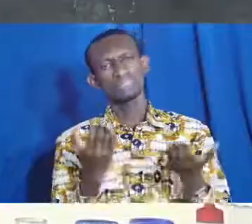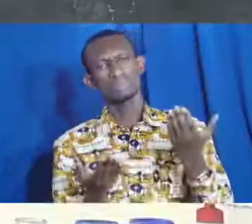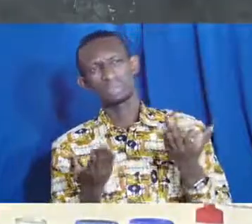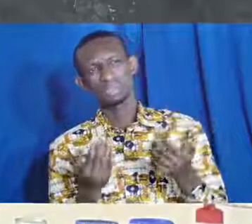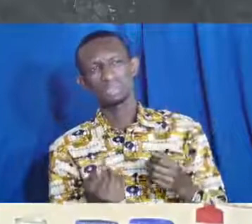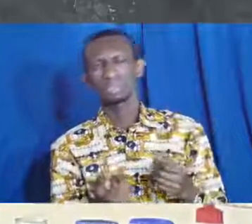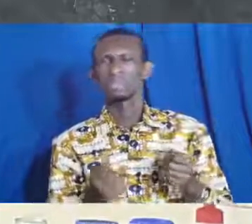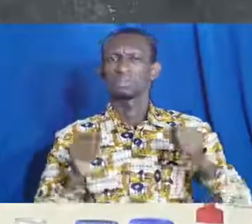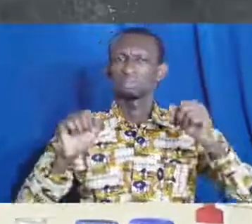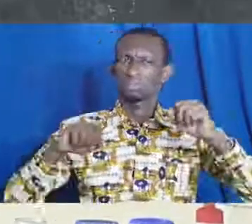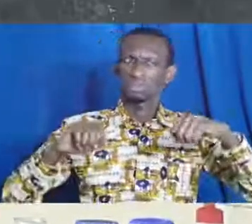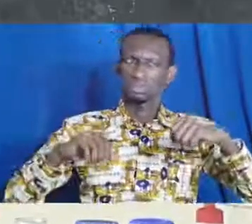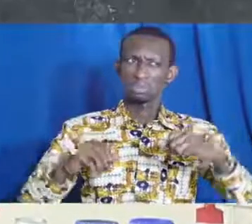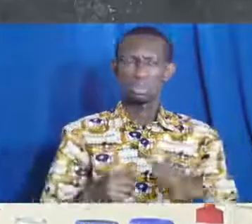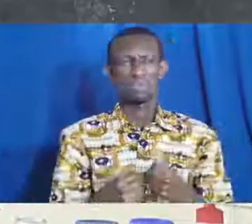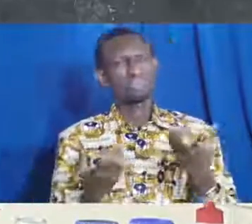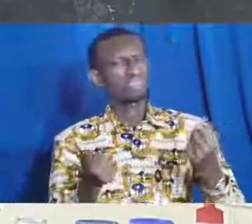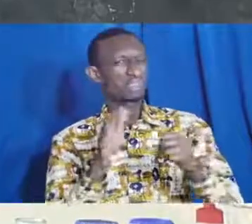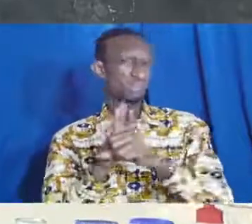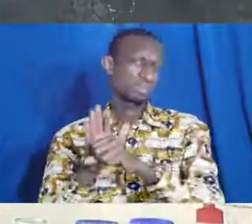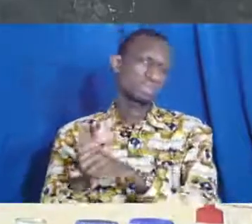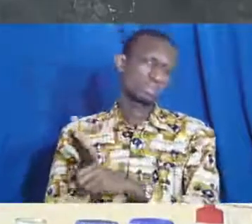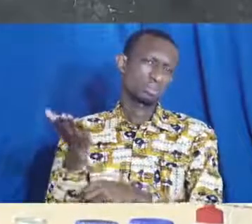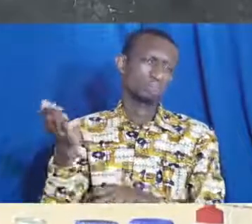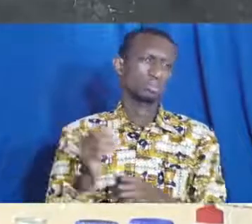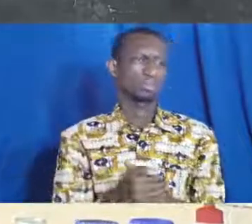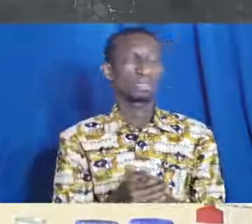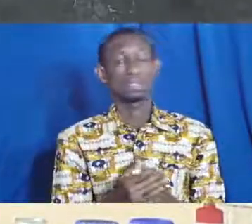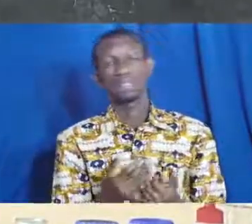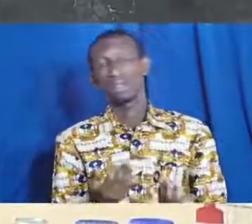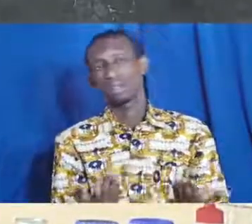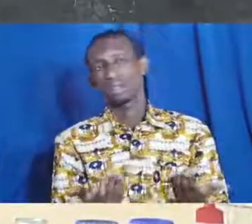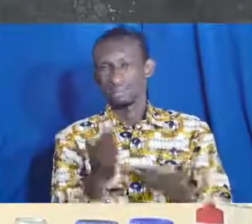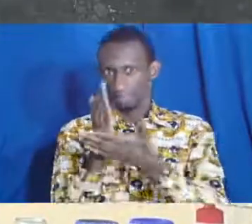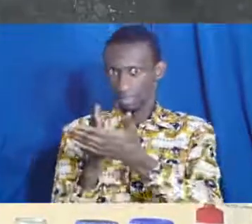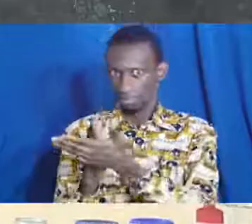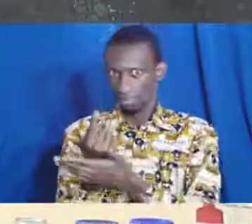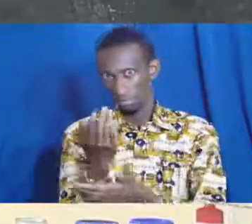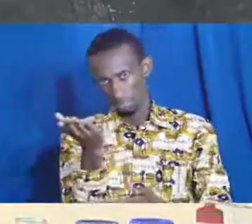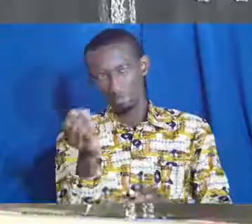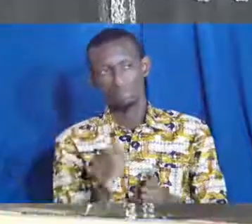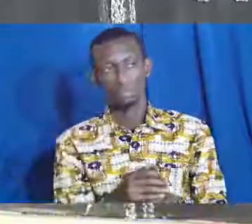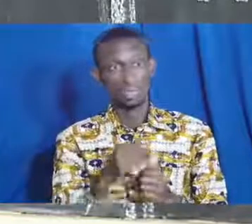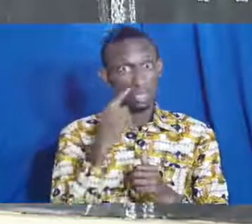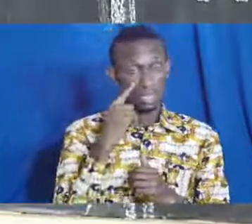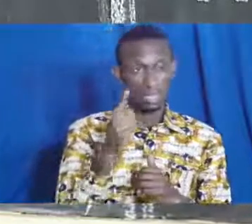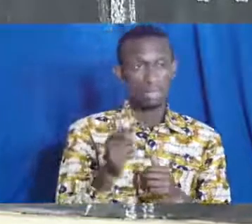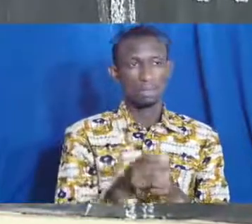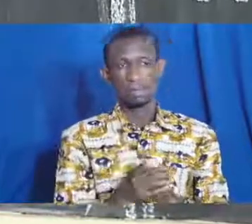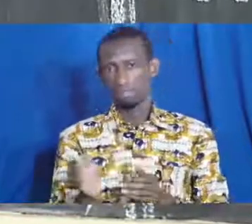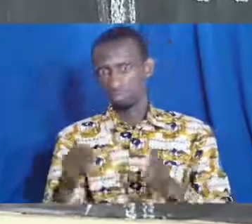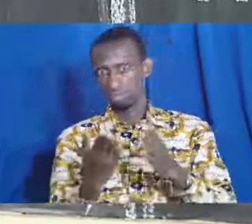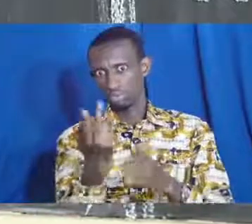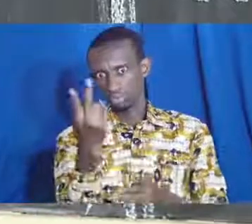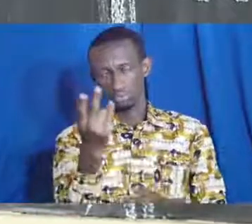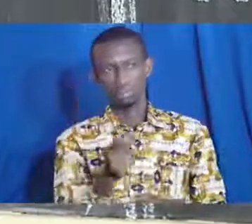have as many combustion reactions. That is one type of the reaction. Look at these two processes. When you